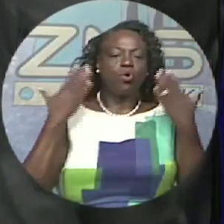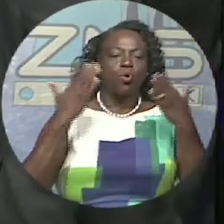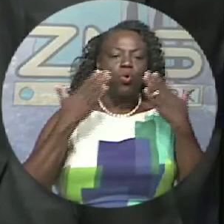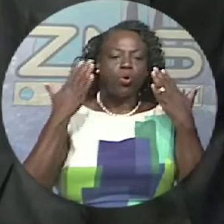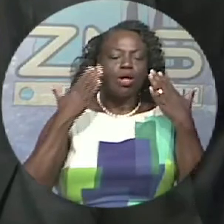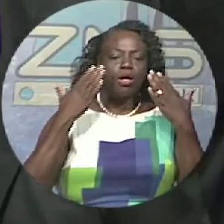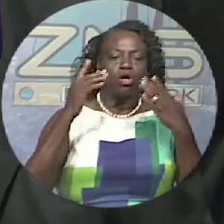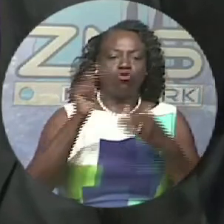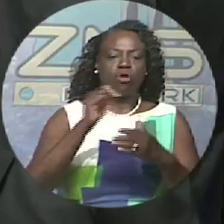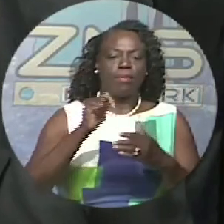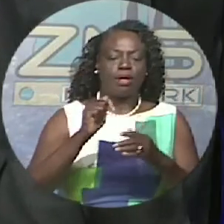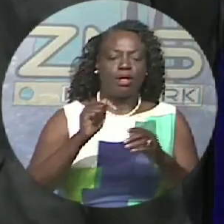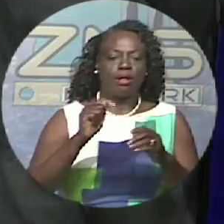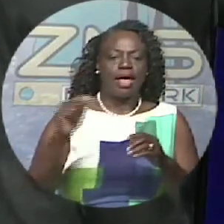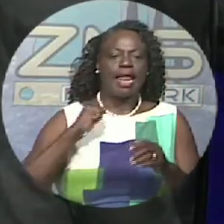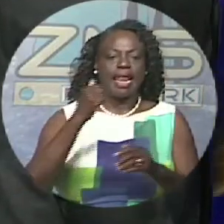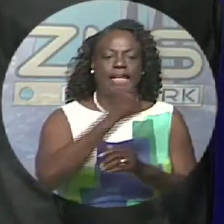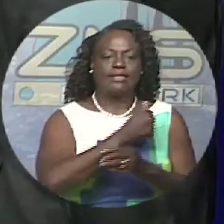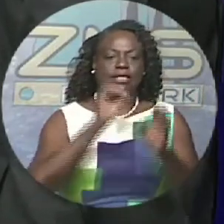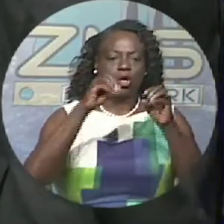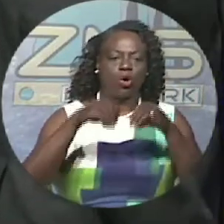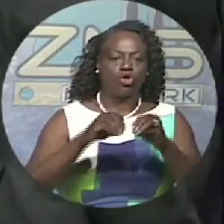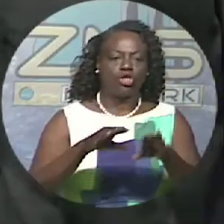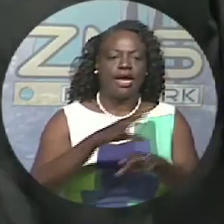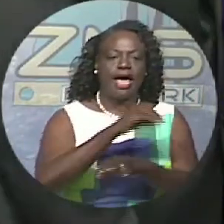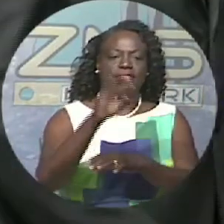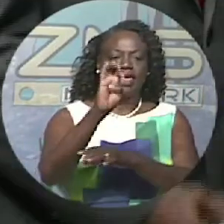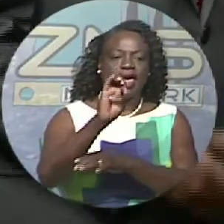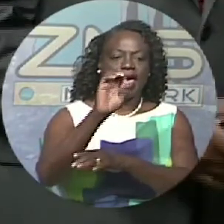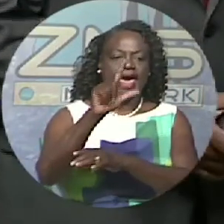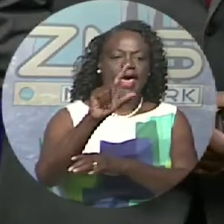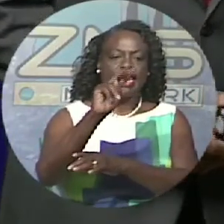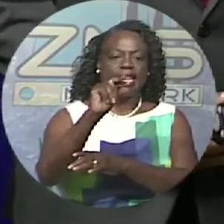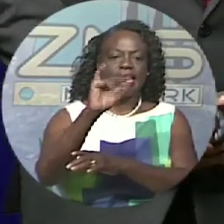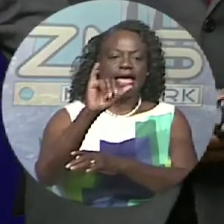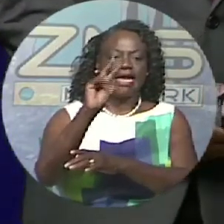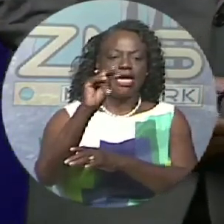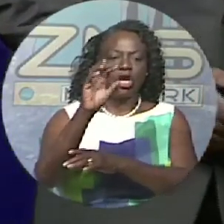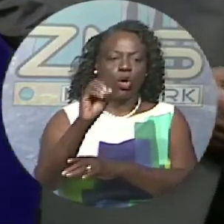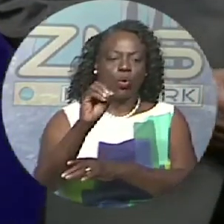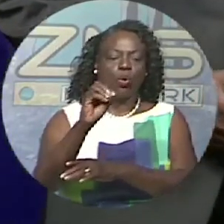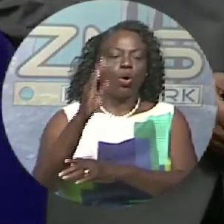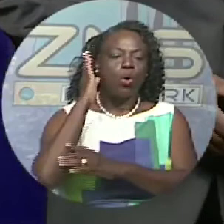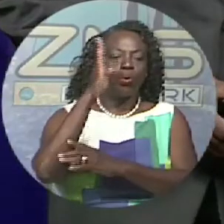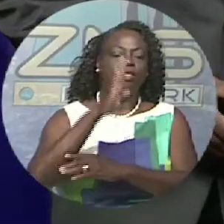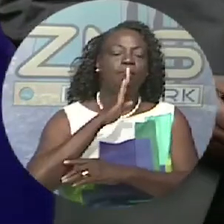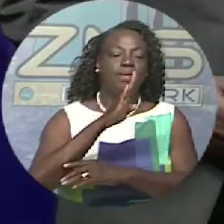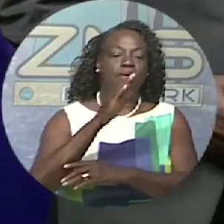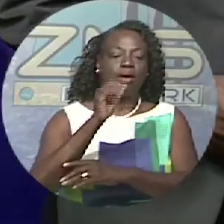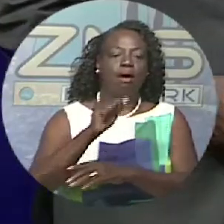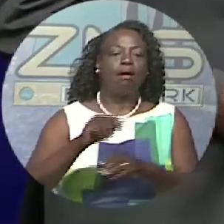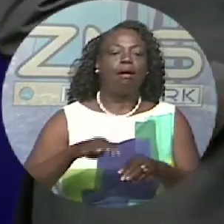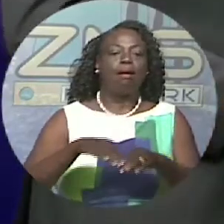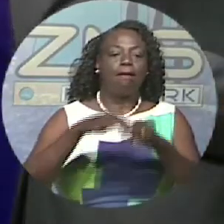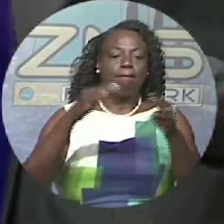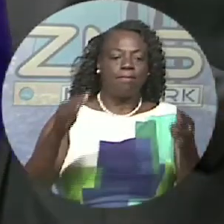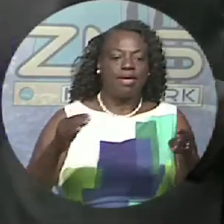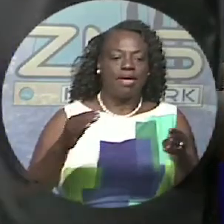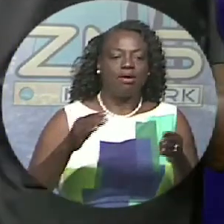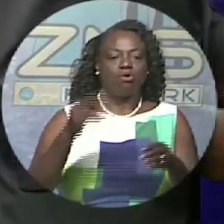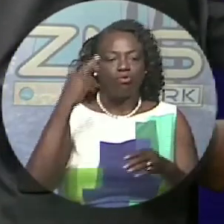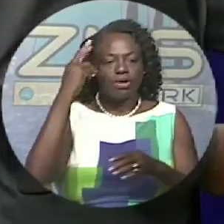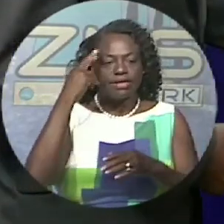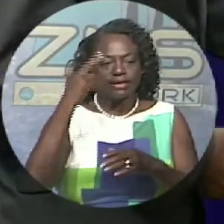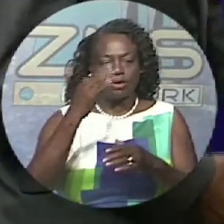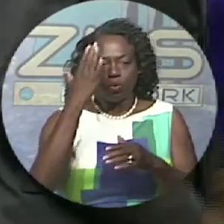tropical Atlantic Ocean water, and as I mentioned, the El Nino is going to be a major factor if it actually does get really started, and that's